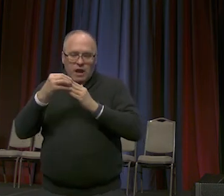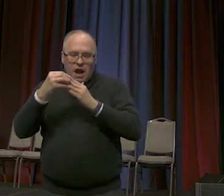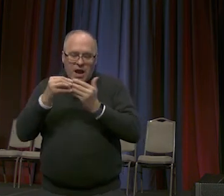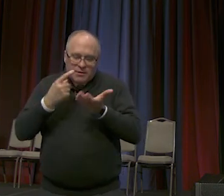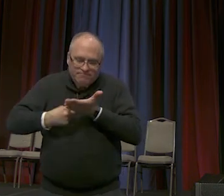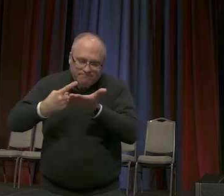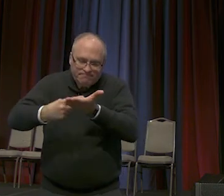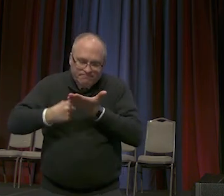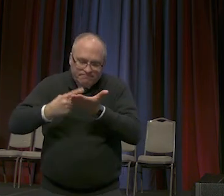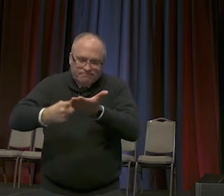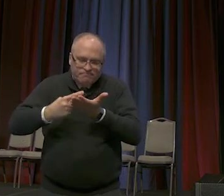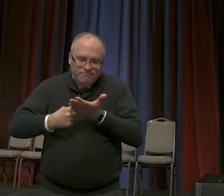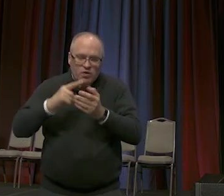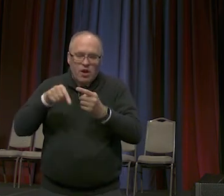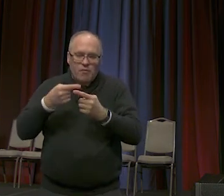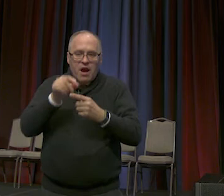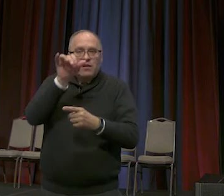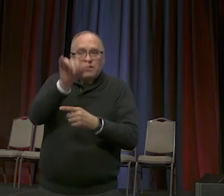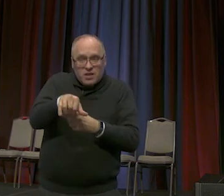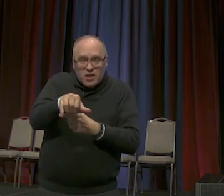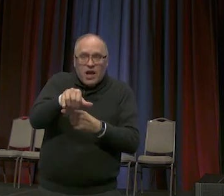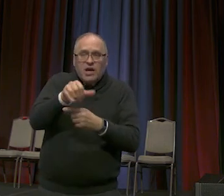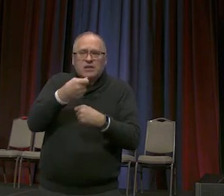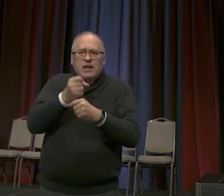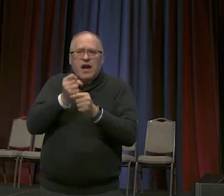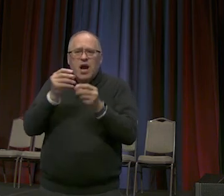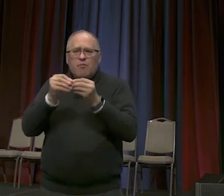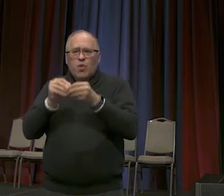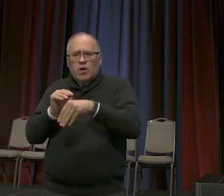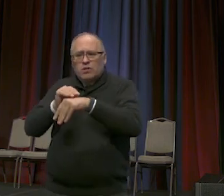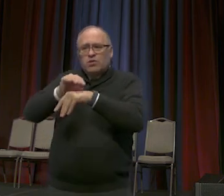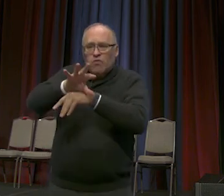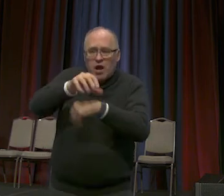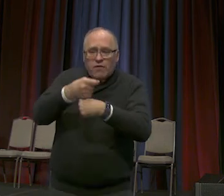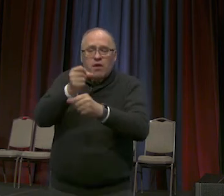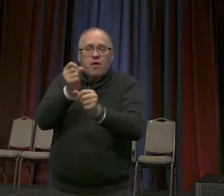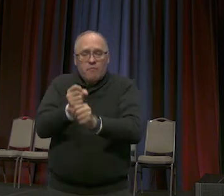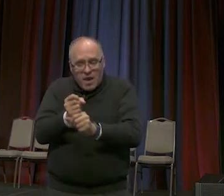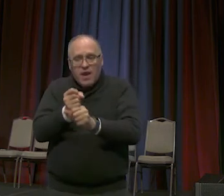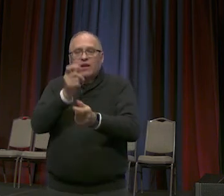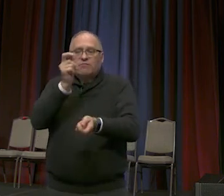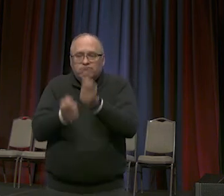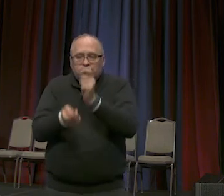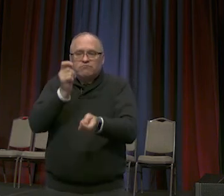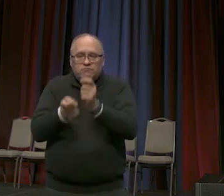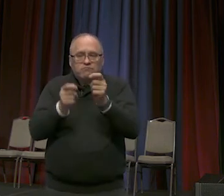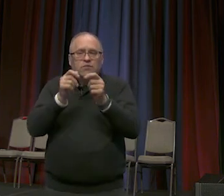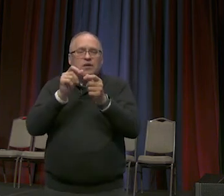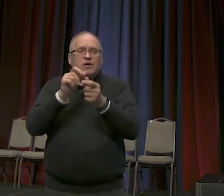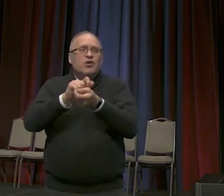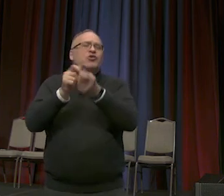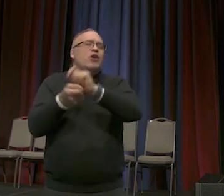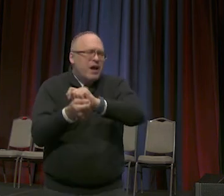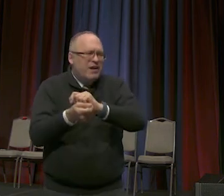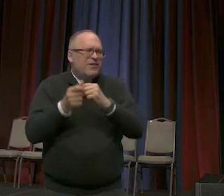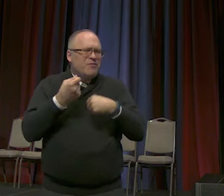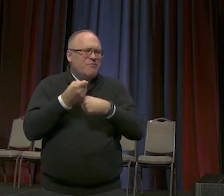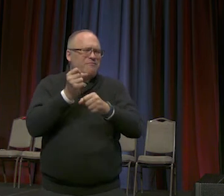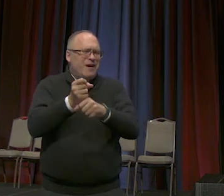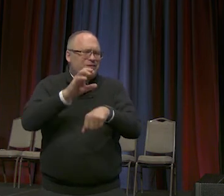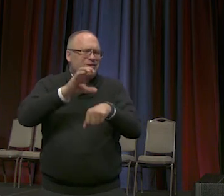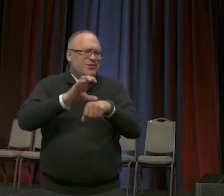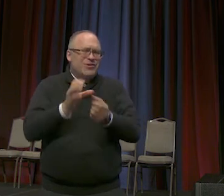about a sacred trust and to help craft the kinds of transformational changes that will allow the church to live into